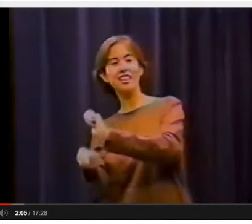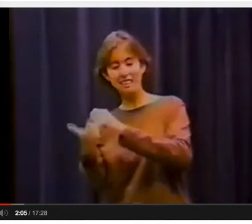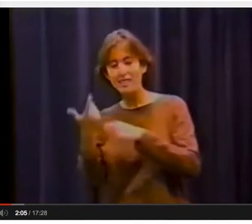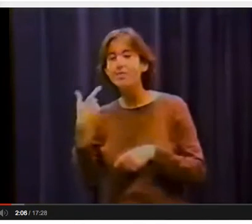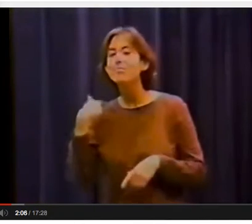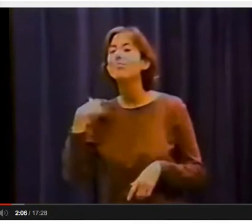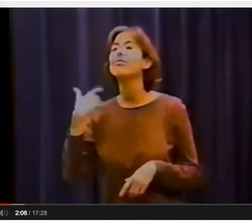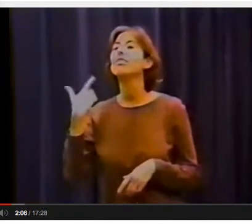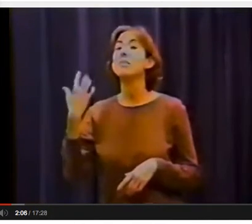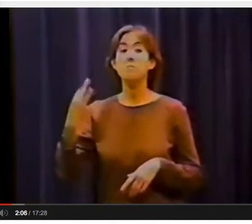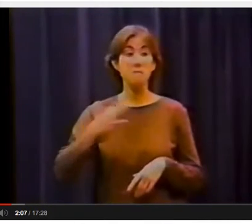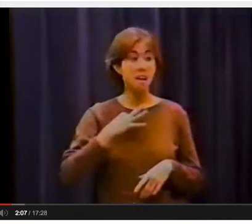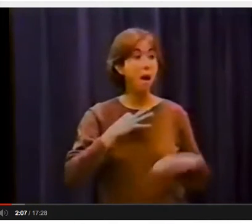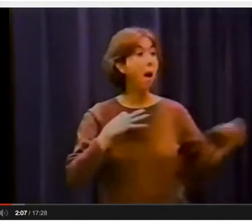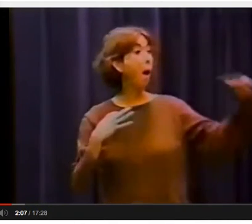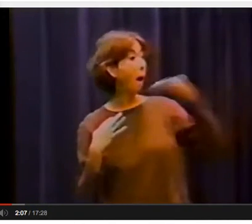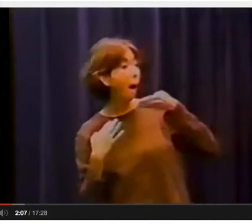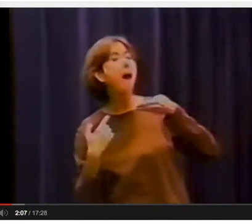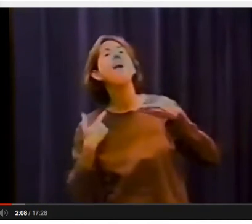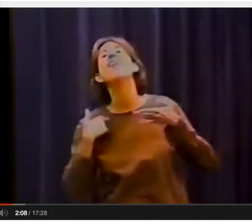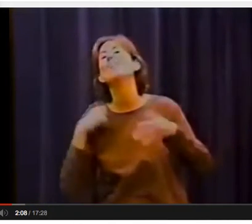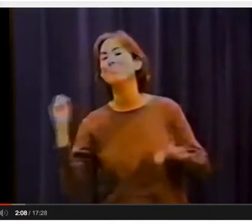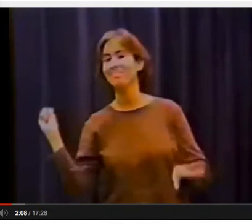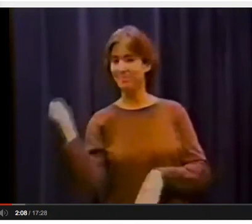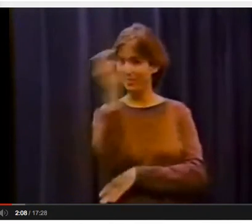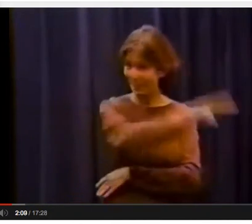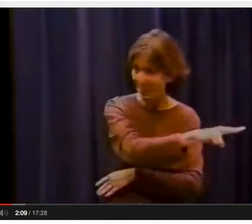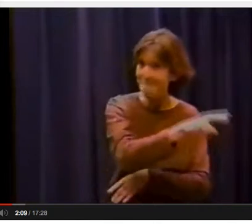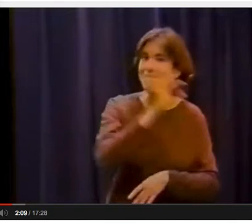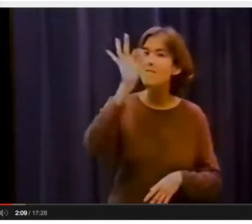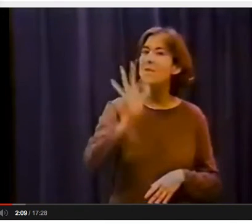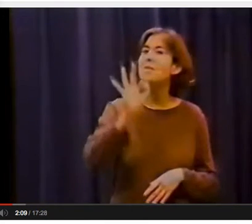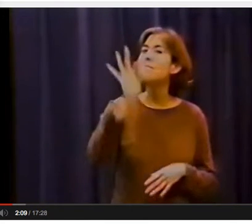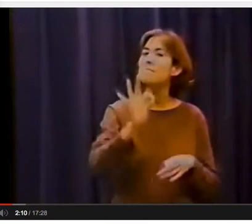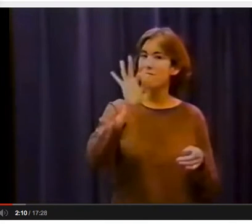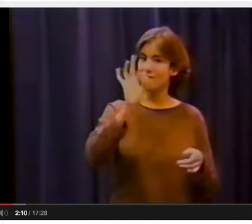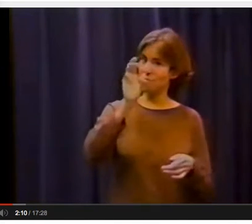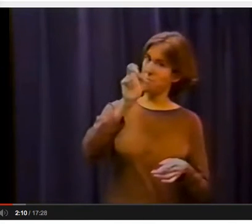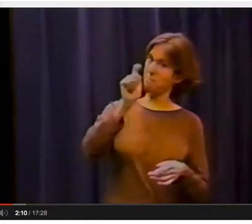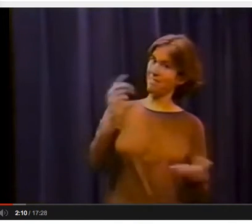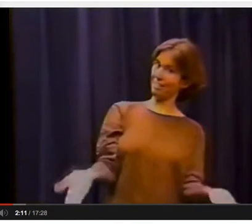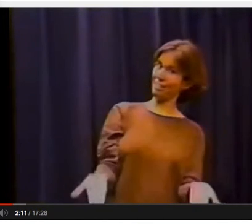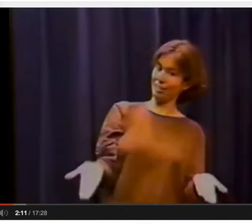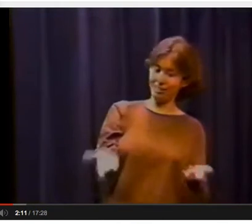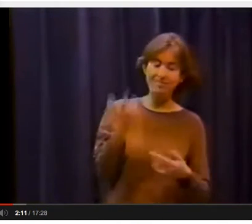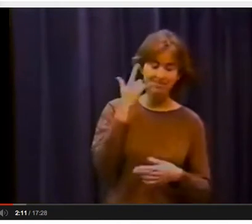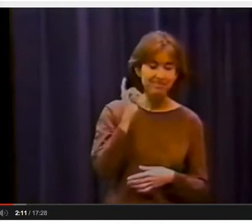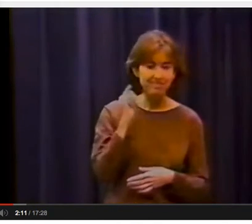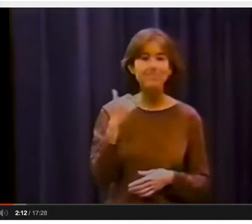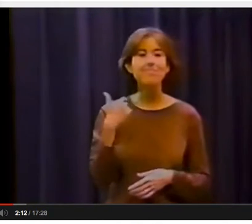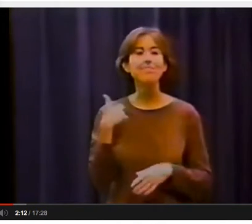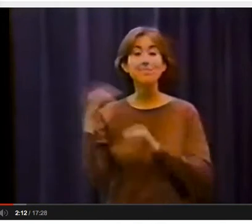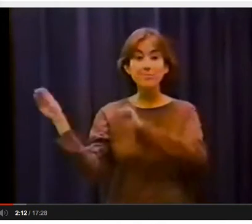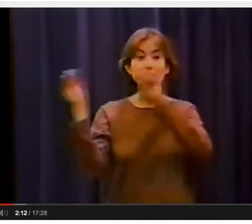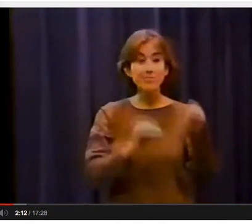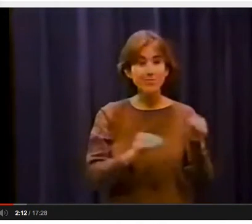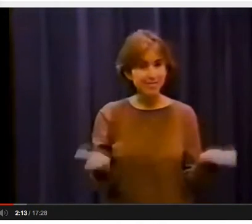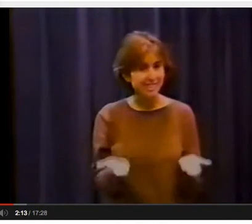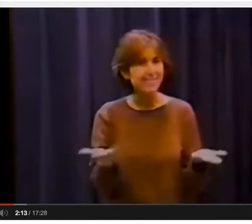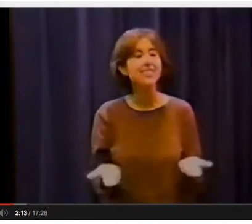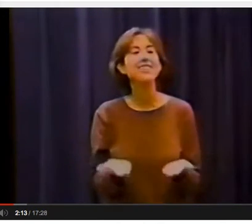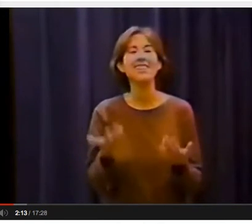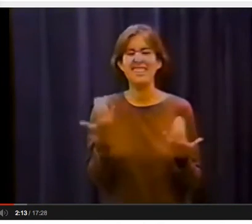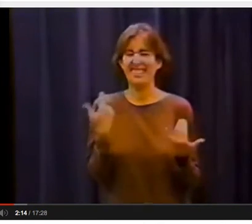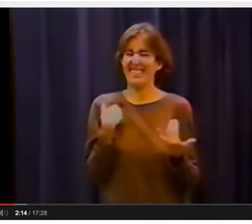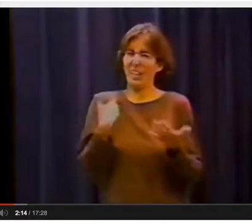I thought about changing my pace and teaching deaf kids. I was offered the job, so I moved to Fremont.